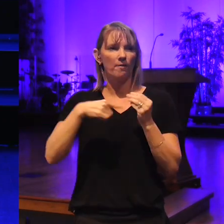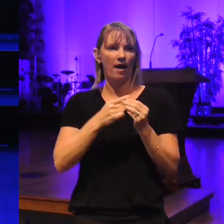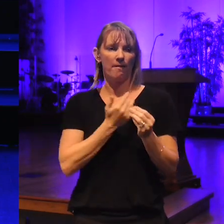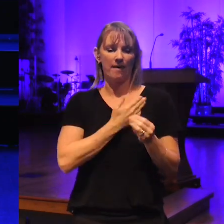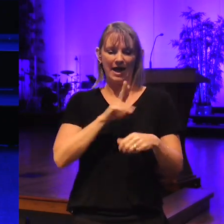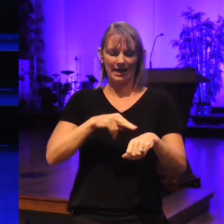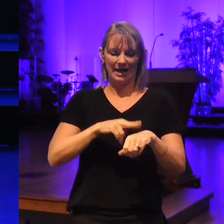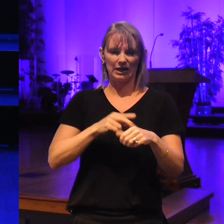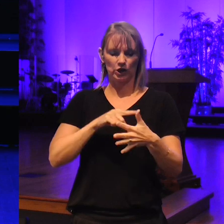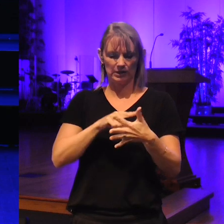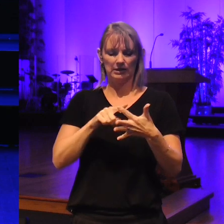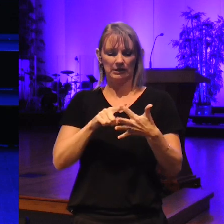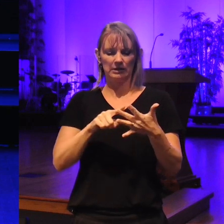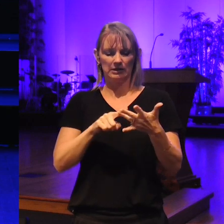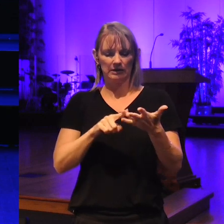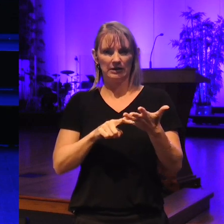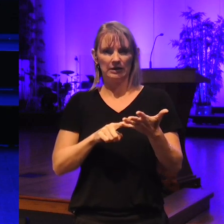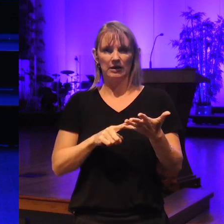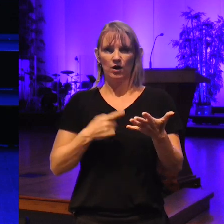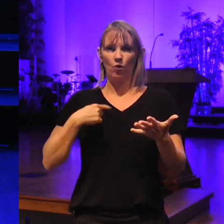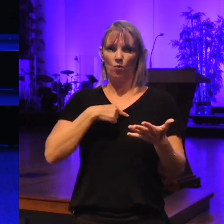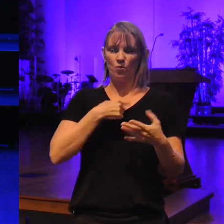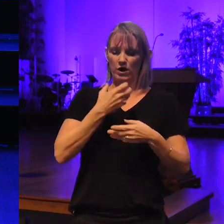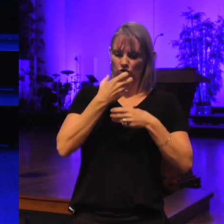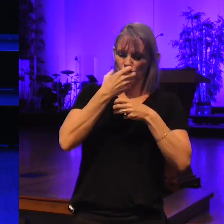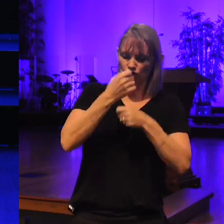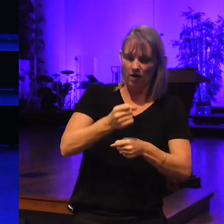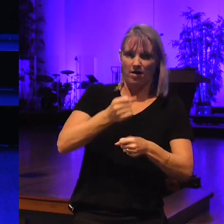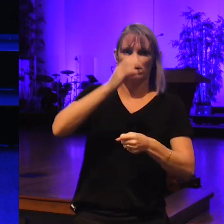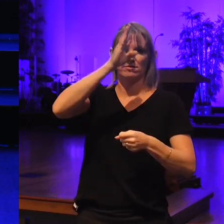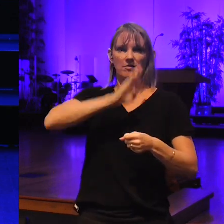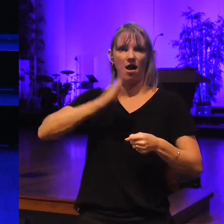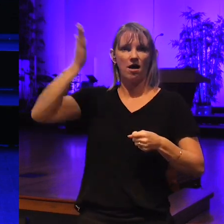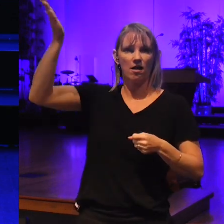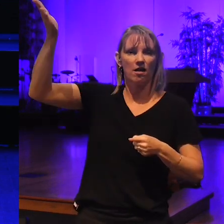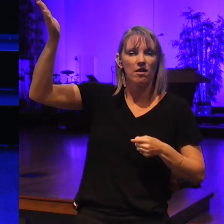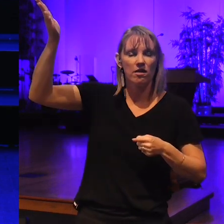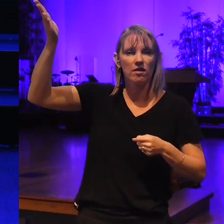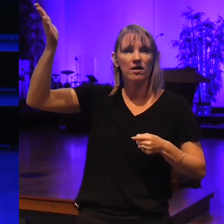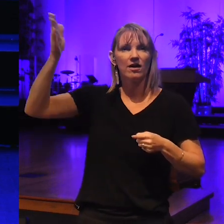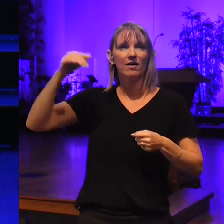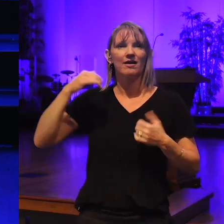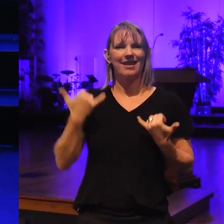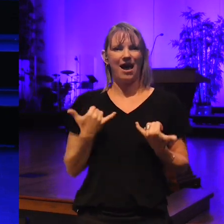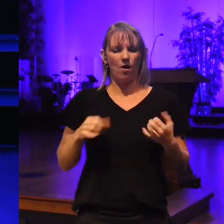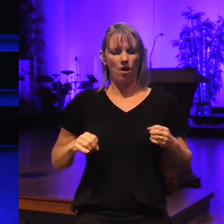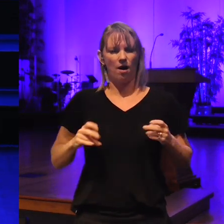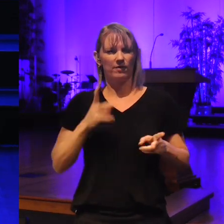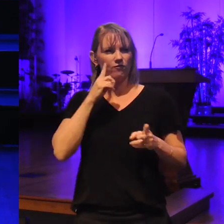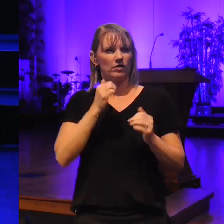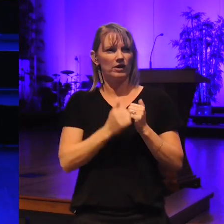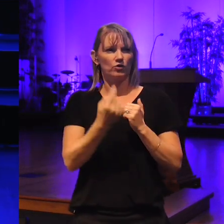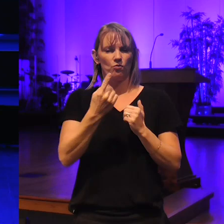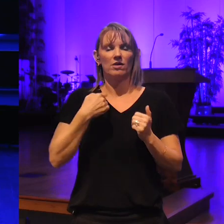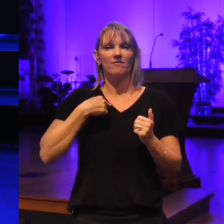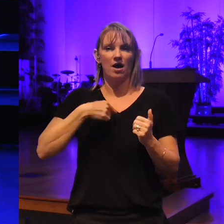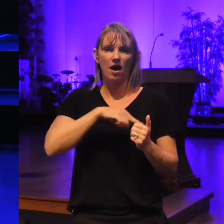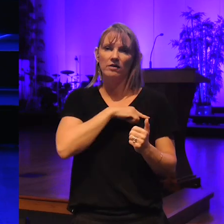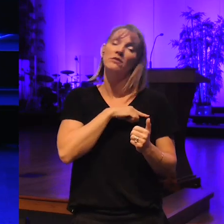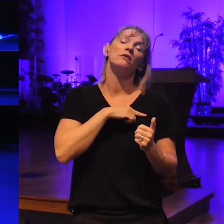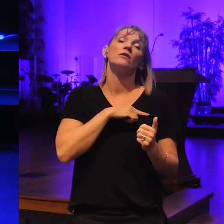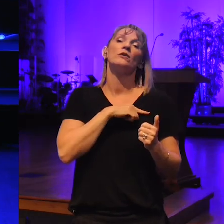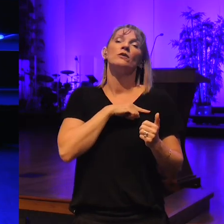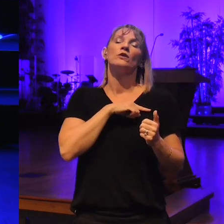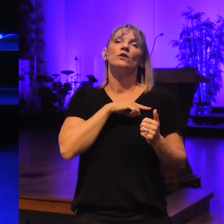nation. In God we trust. And so this is an opportunity for each one of us